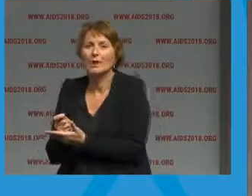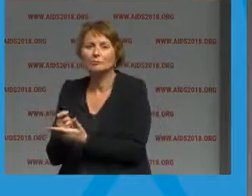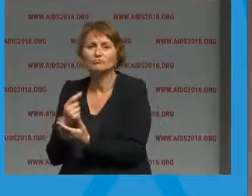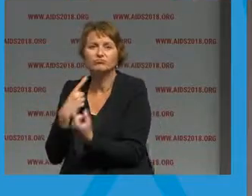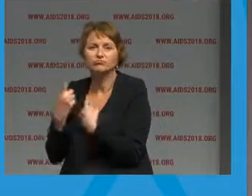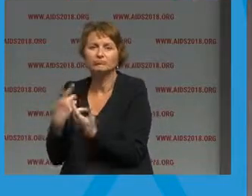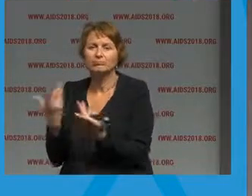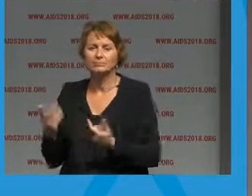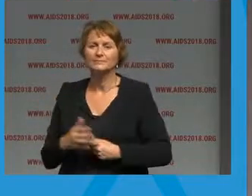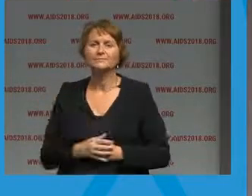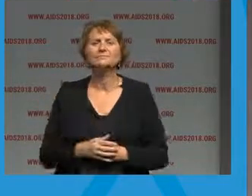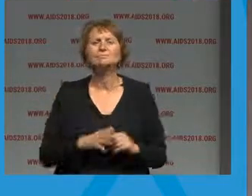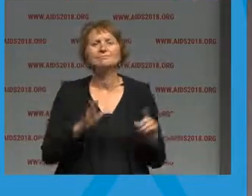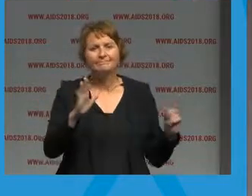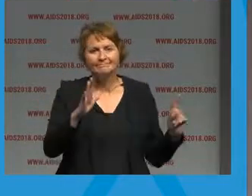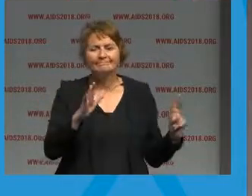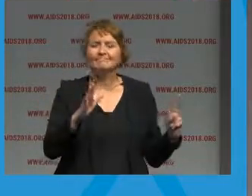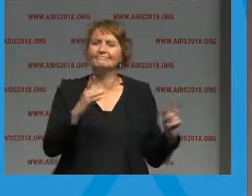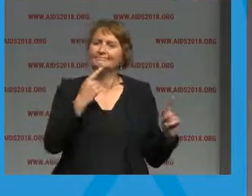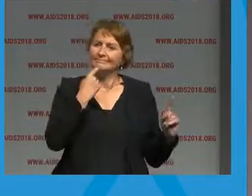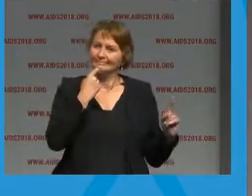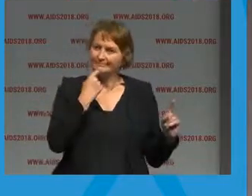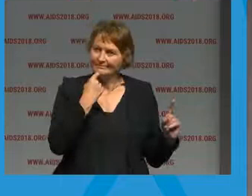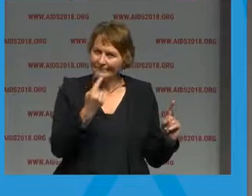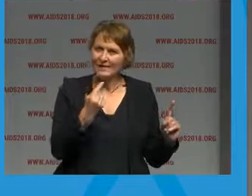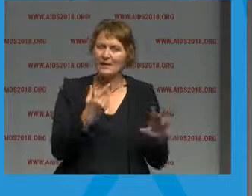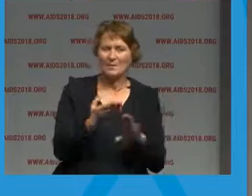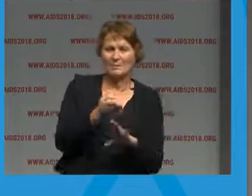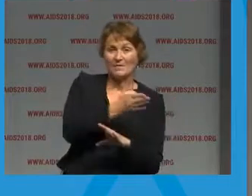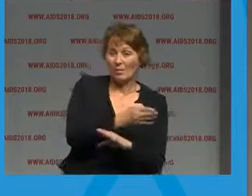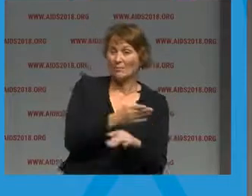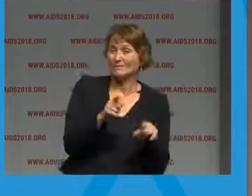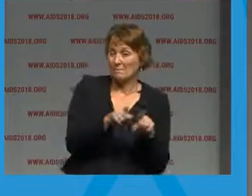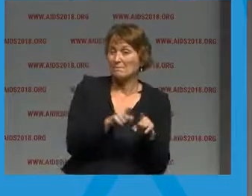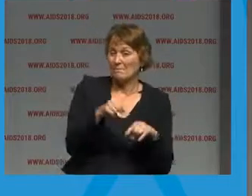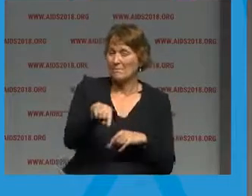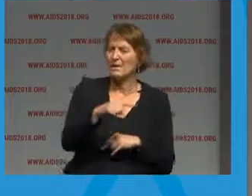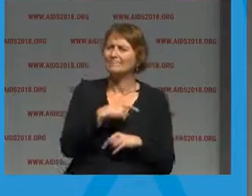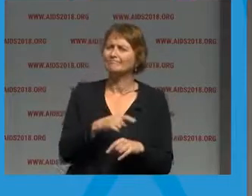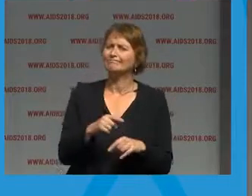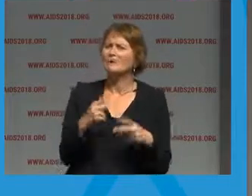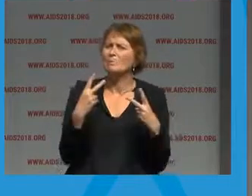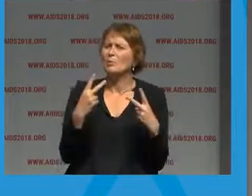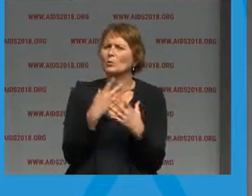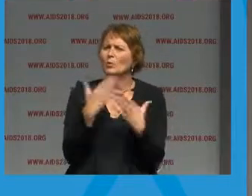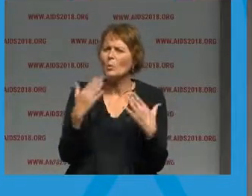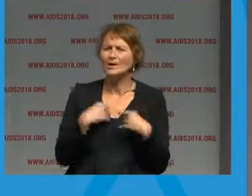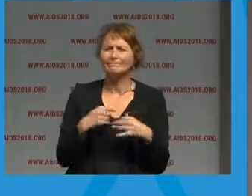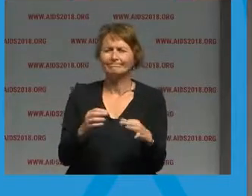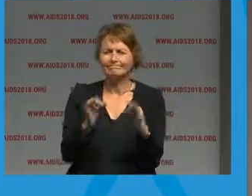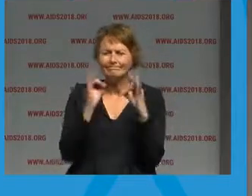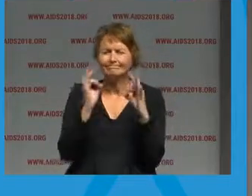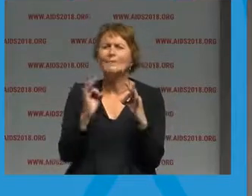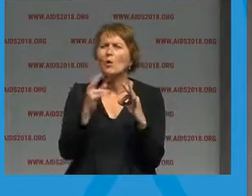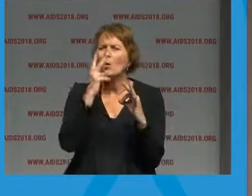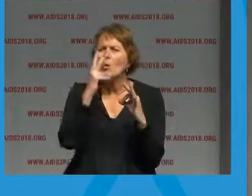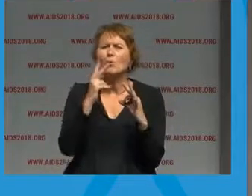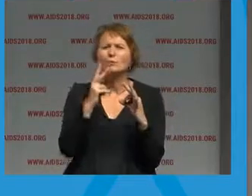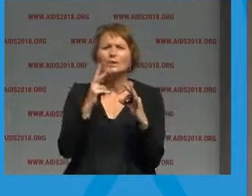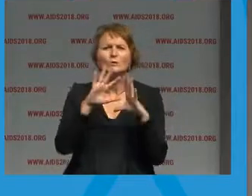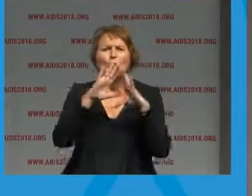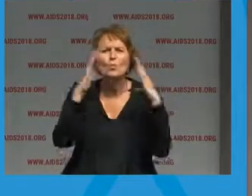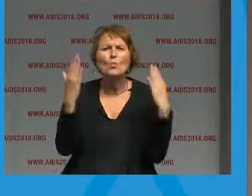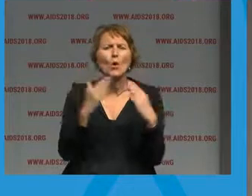really want to echo the importance and correctness in looking at disparities, and